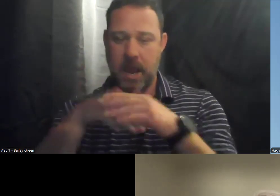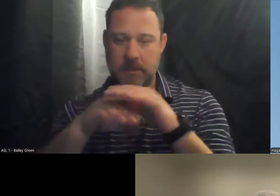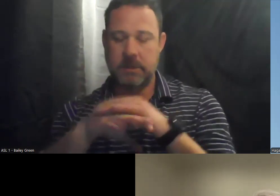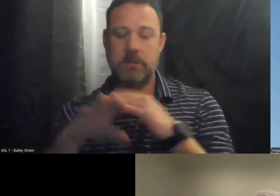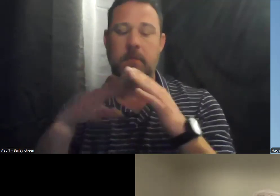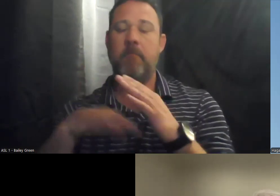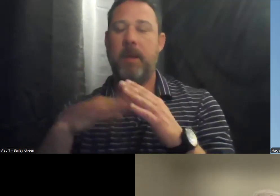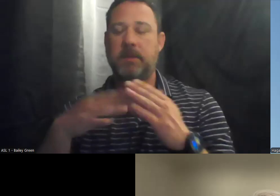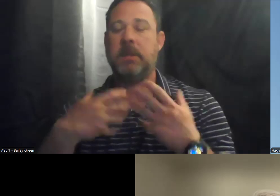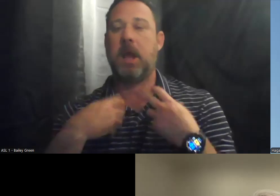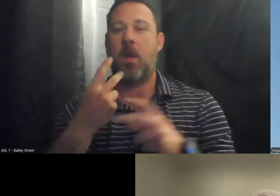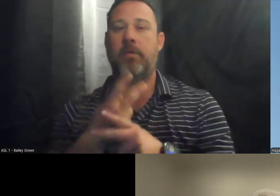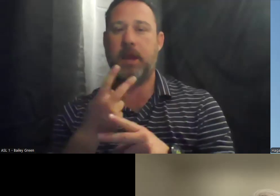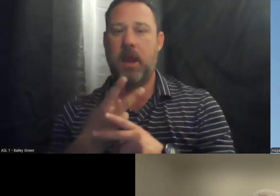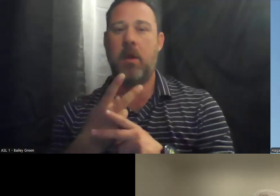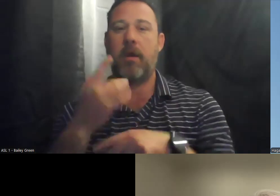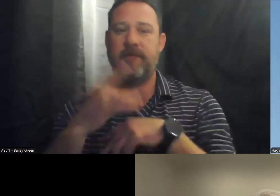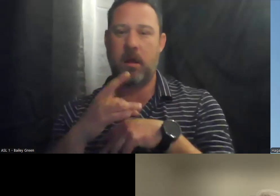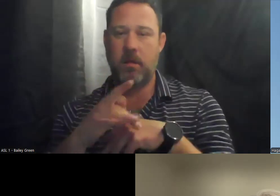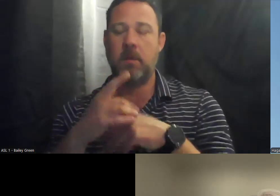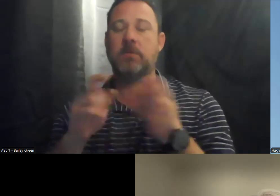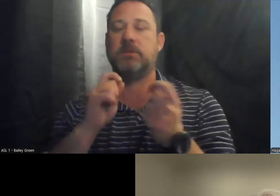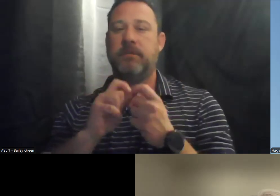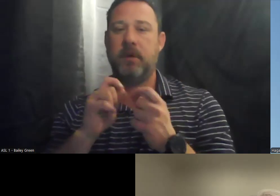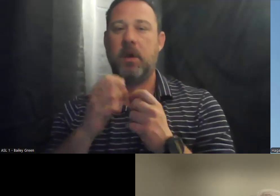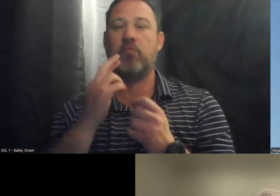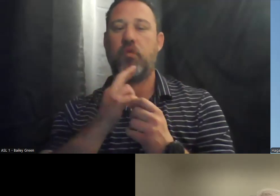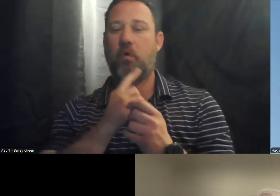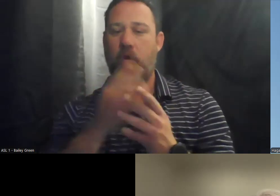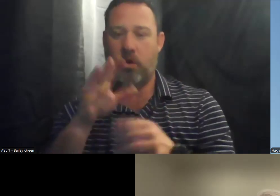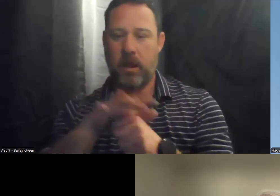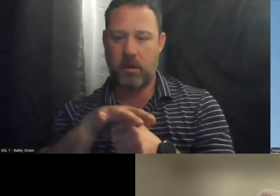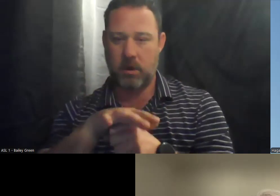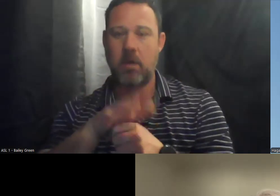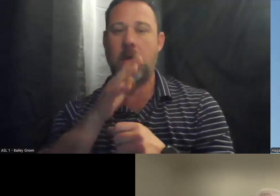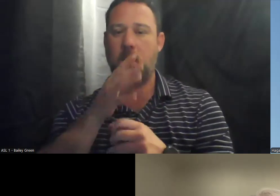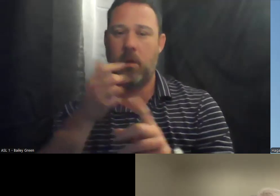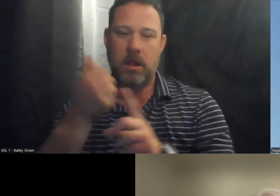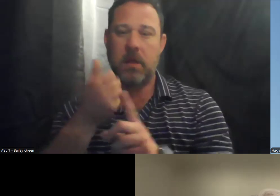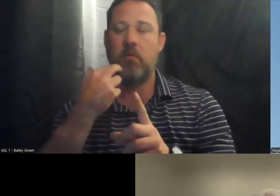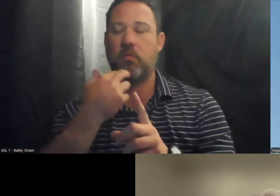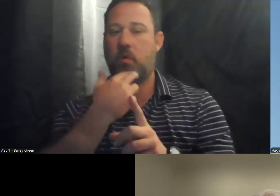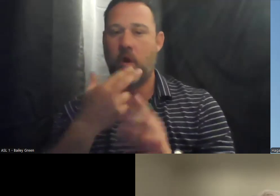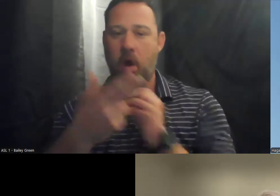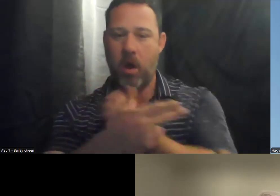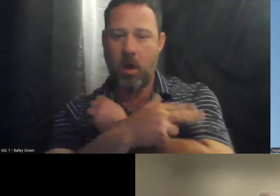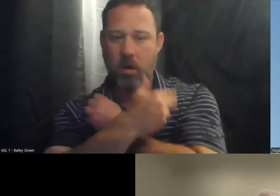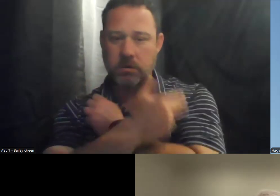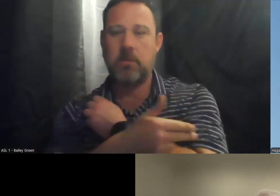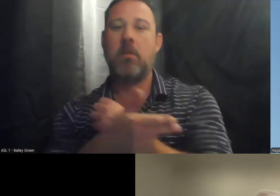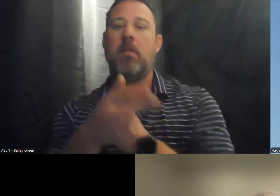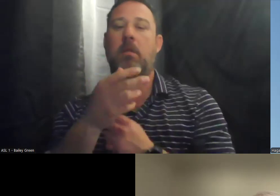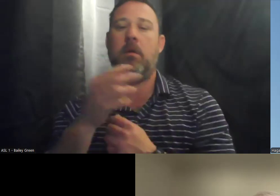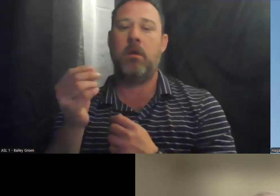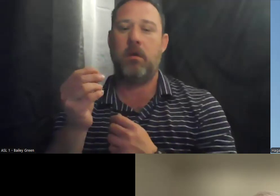basic kind of healthcare availability, particularly in rural areas, because this will hit rural hospitals very hard. And